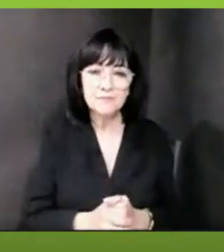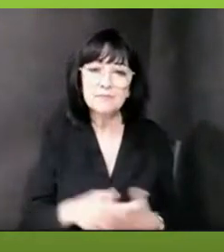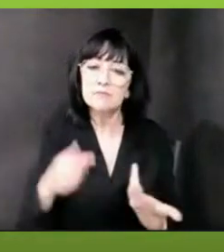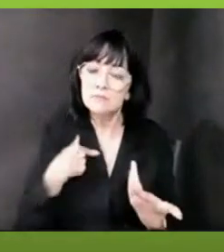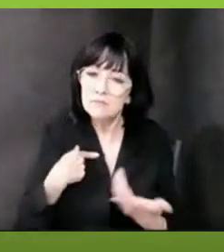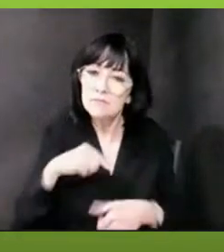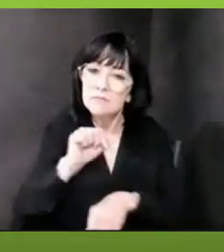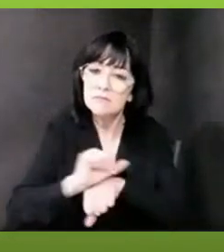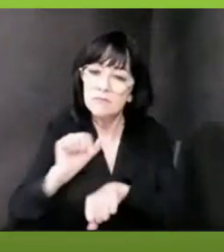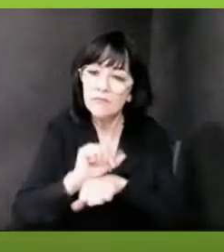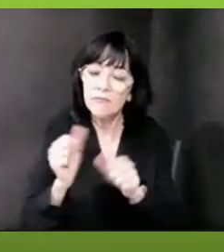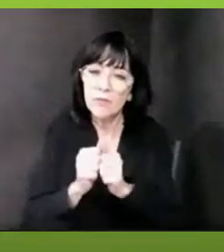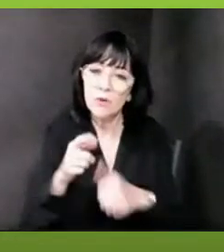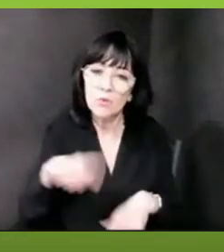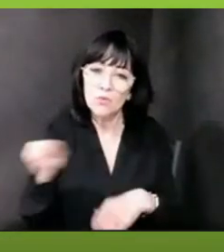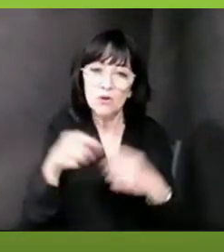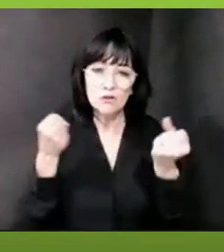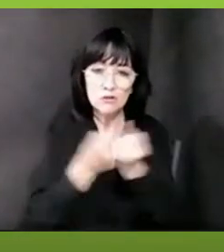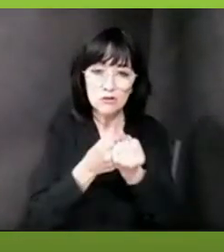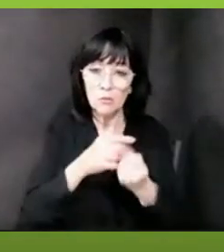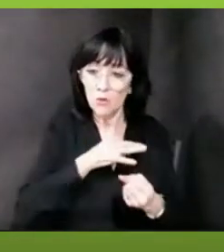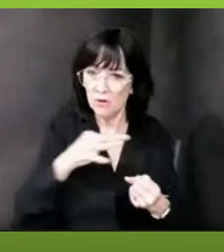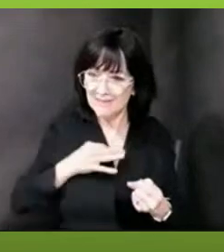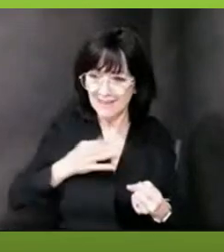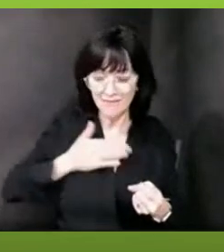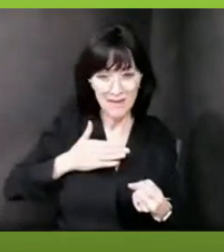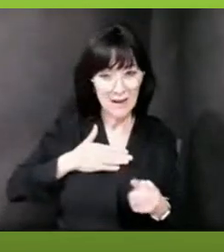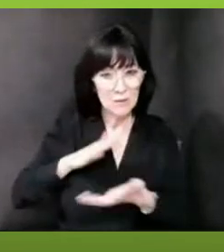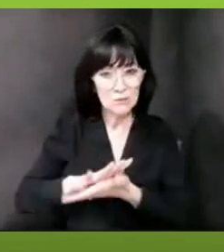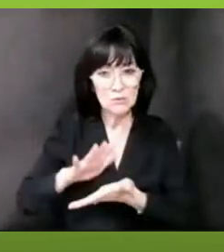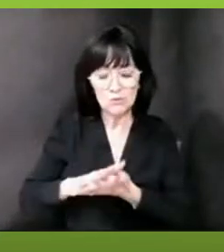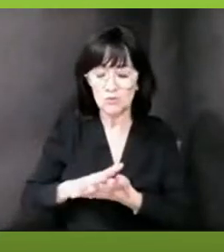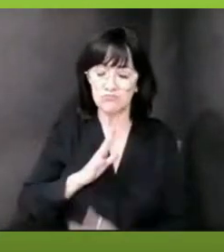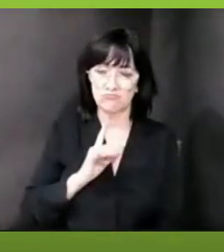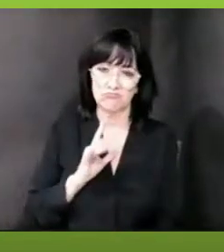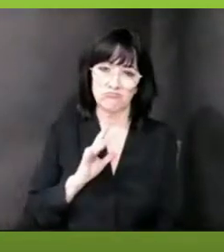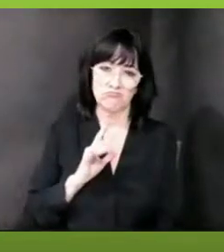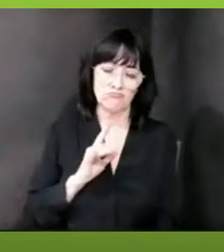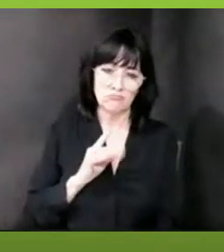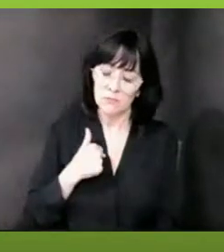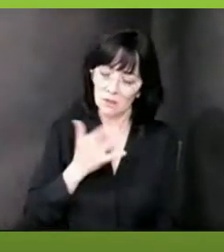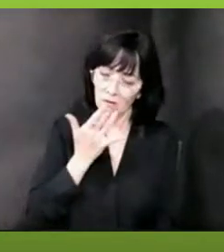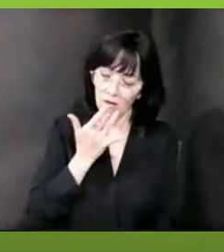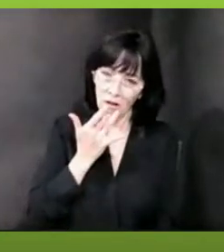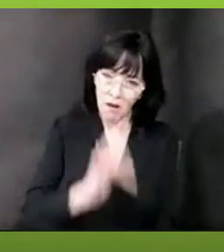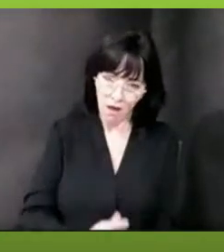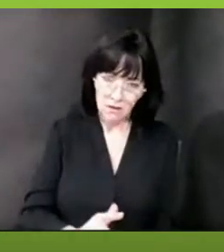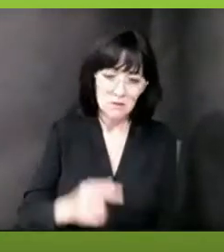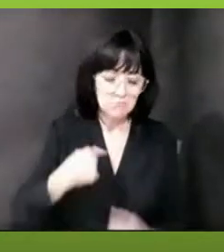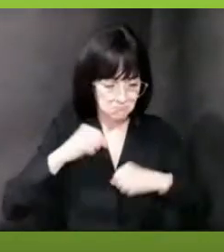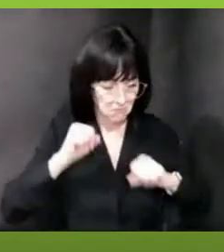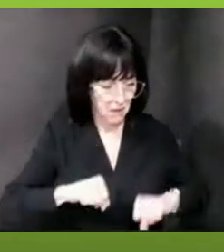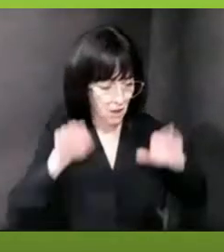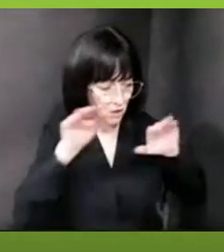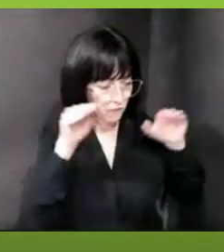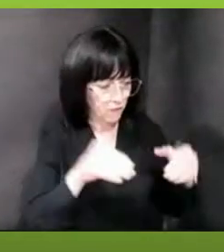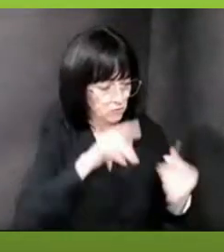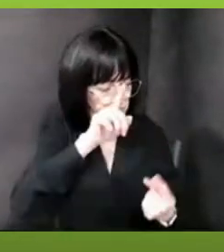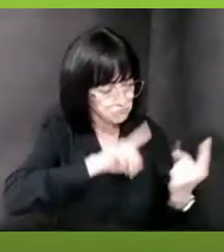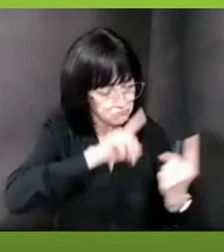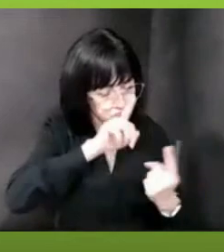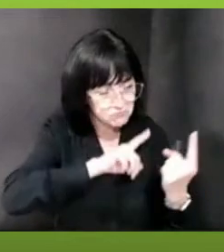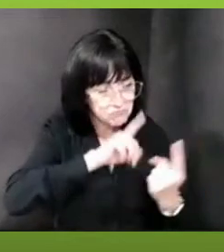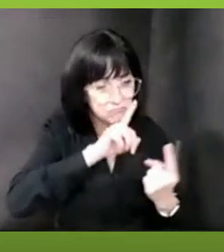in our school. We have a great support staff. I'm very lucky. I can focus on one-on-one counseling, group counseling, because we have a